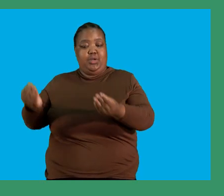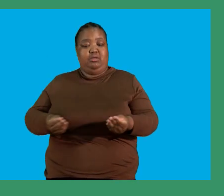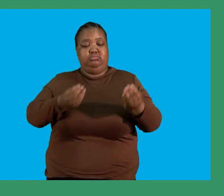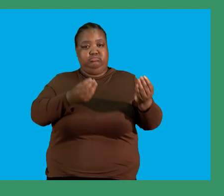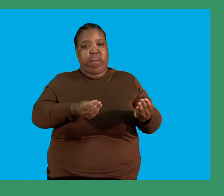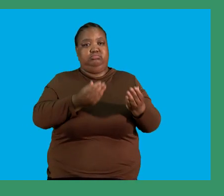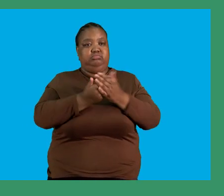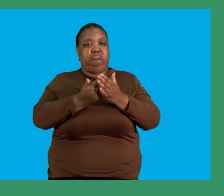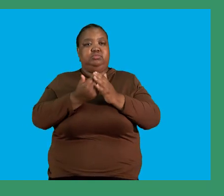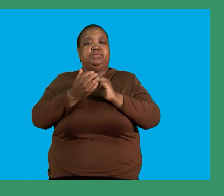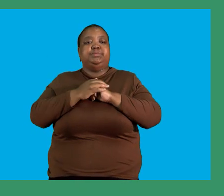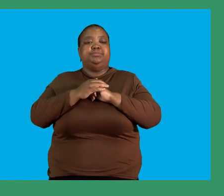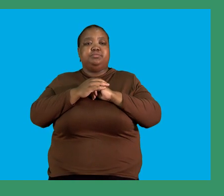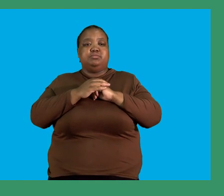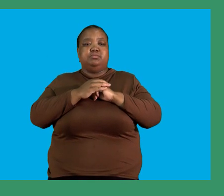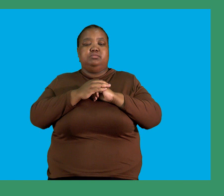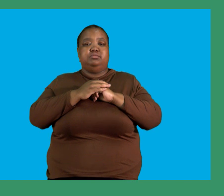the consumer.